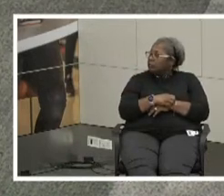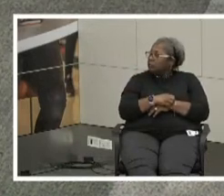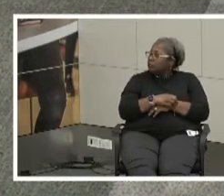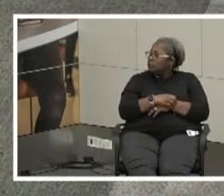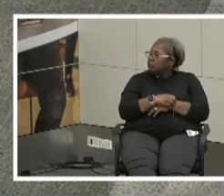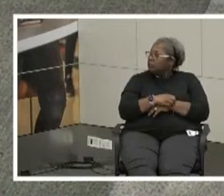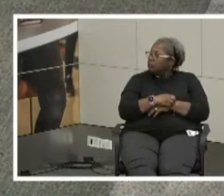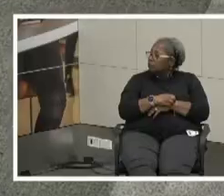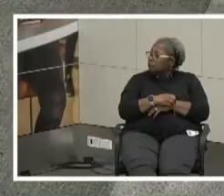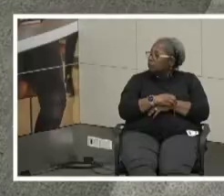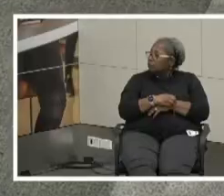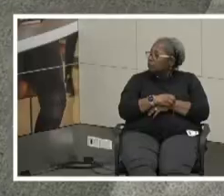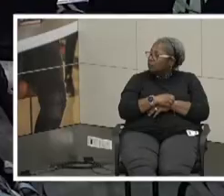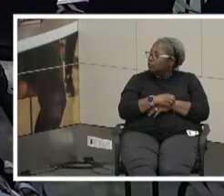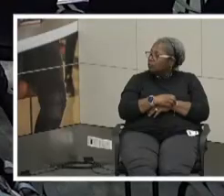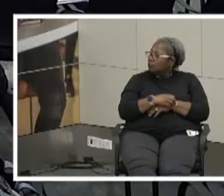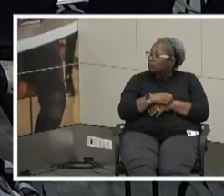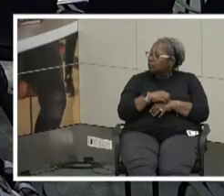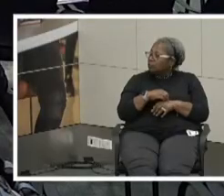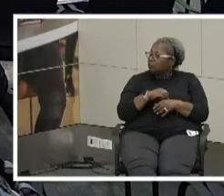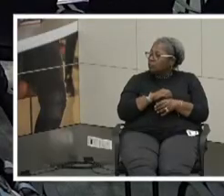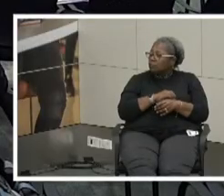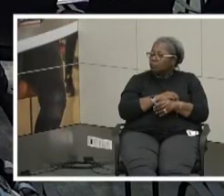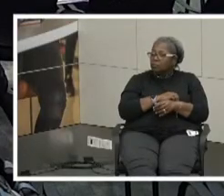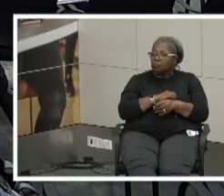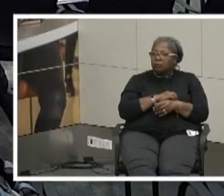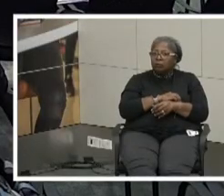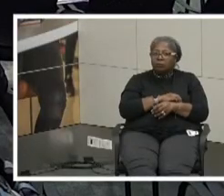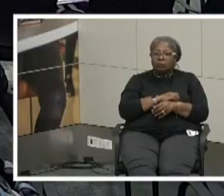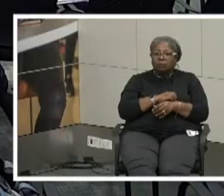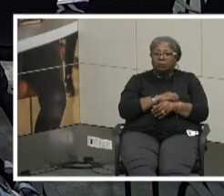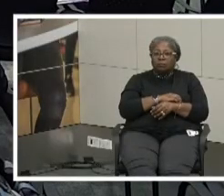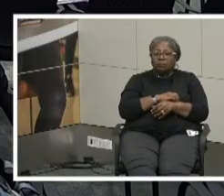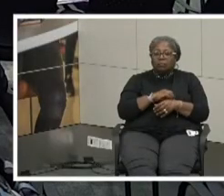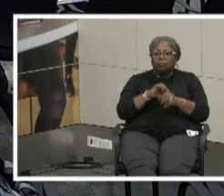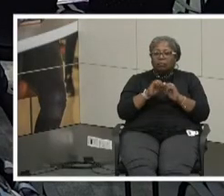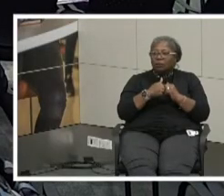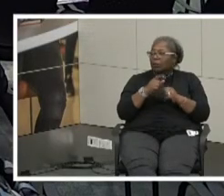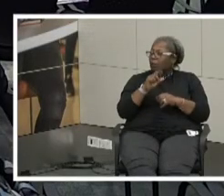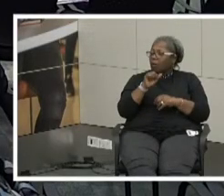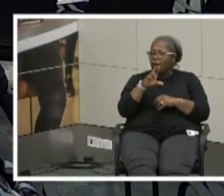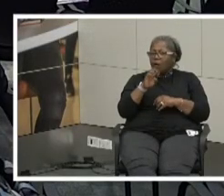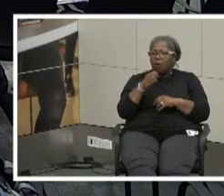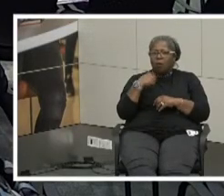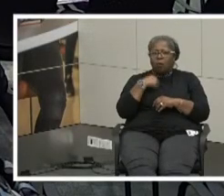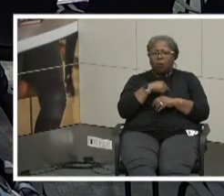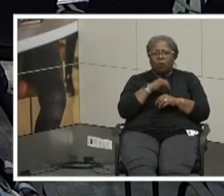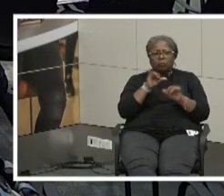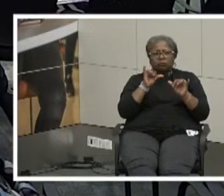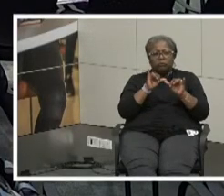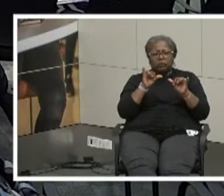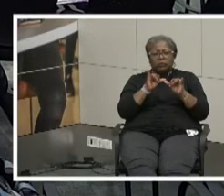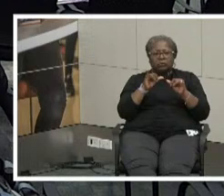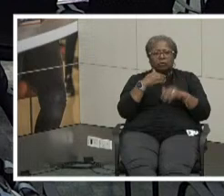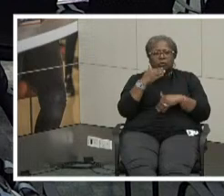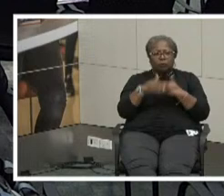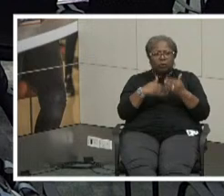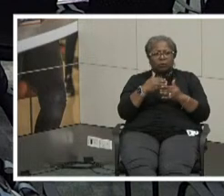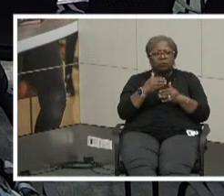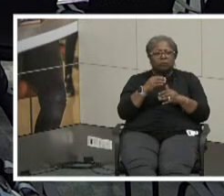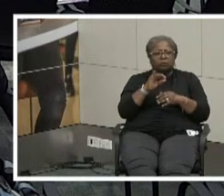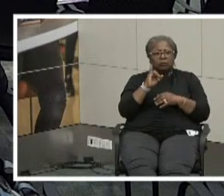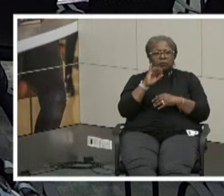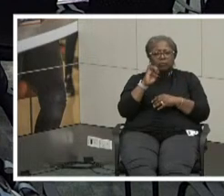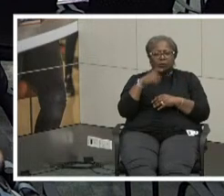else with um the progress of IEPs how are we measuring the actual progress the implementation of the